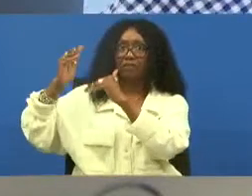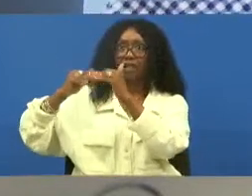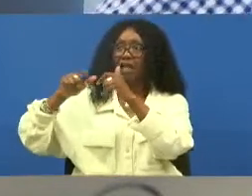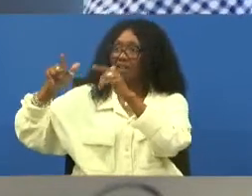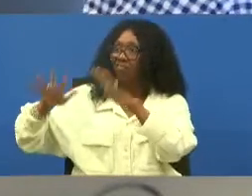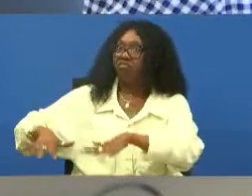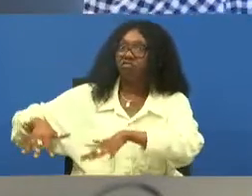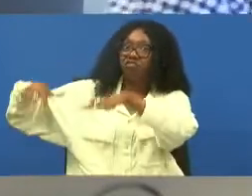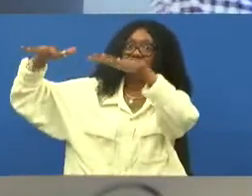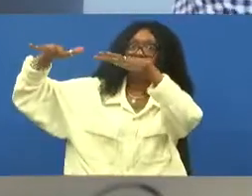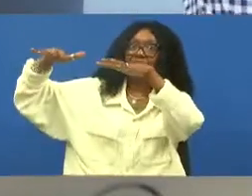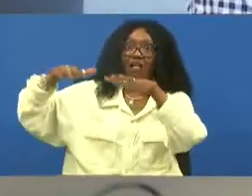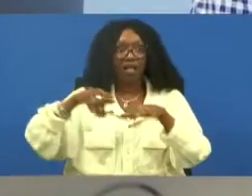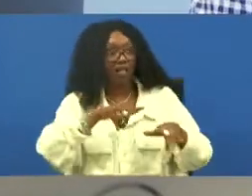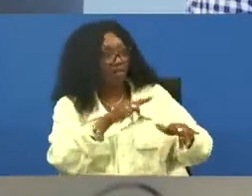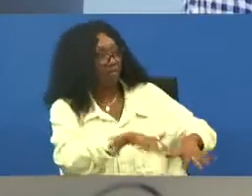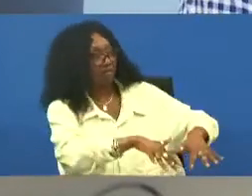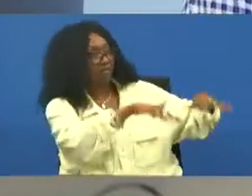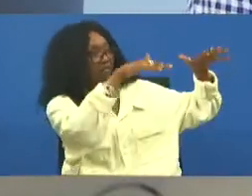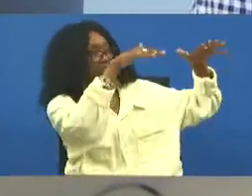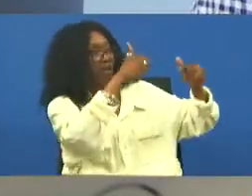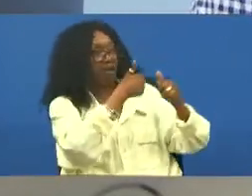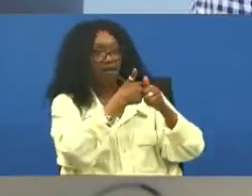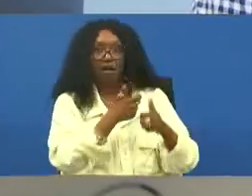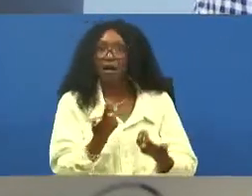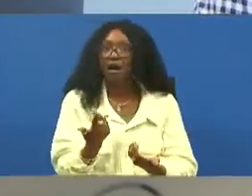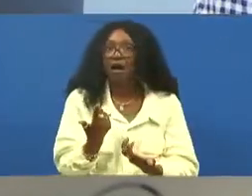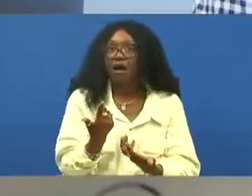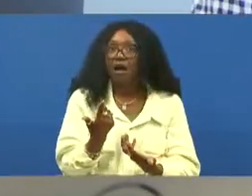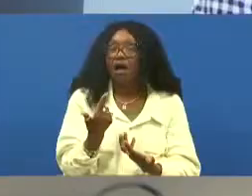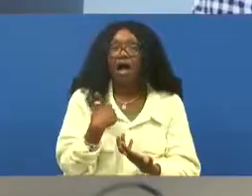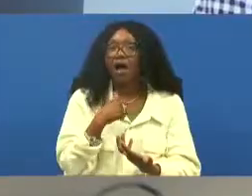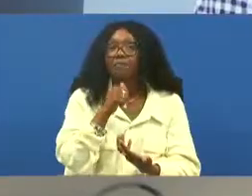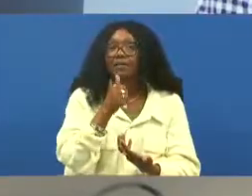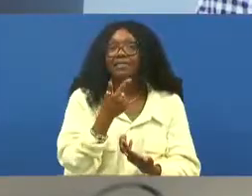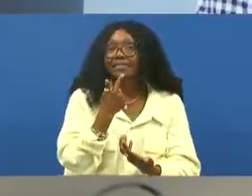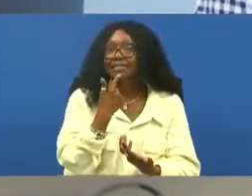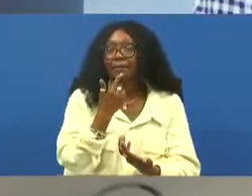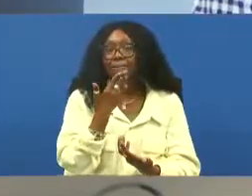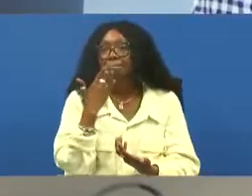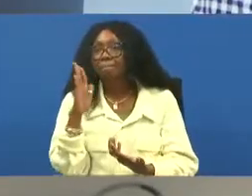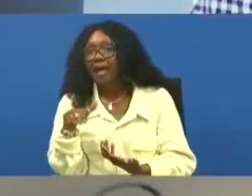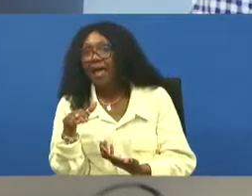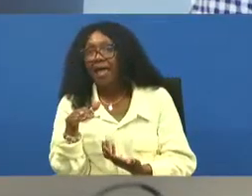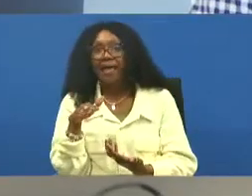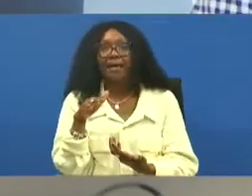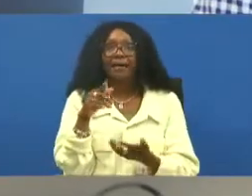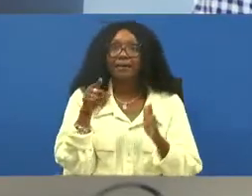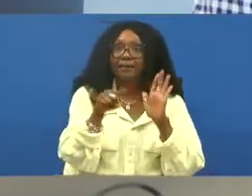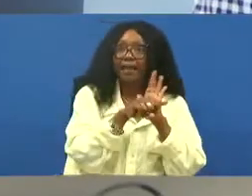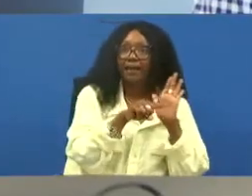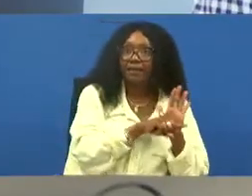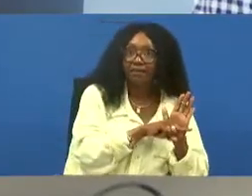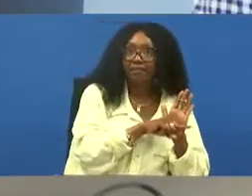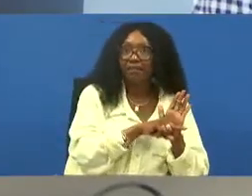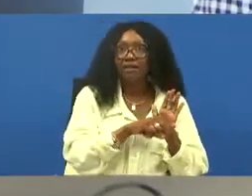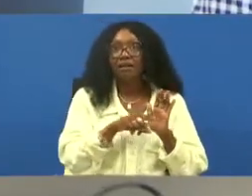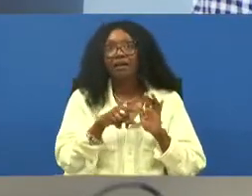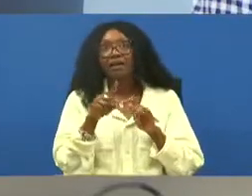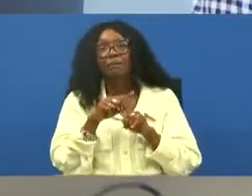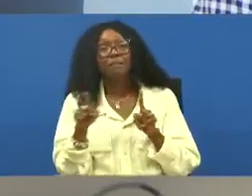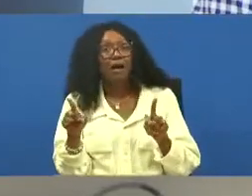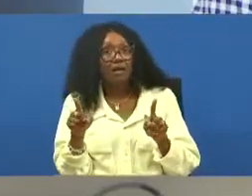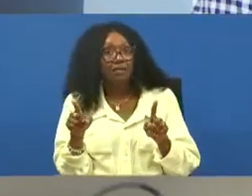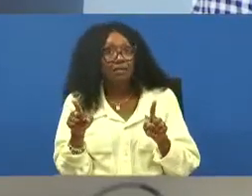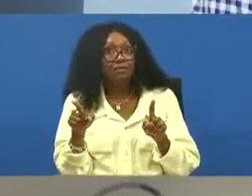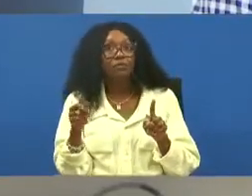flood, the community floods based off it, right? And I'm not saying, you know, in good faith and bad faith, they're trying to ensure, you know, this does not flood,